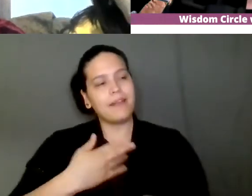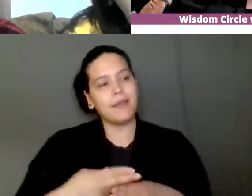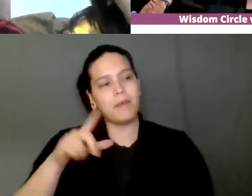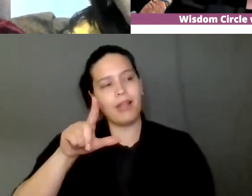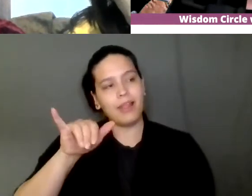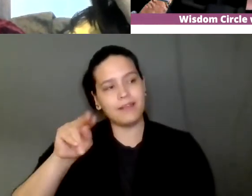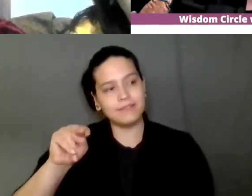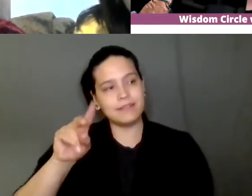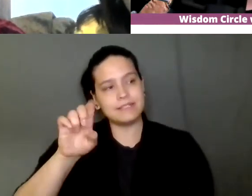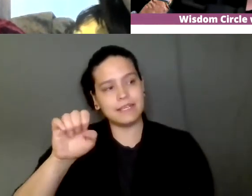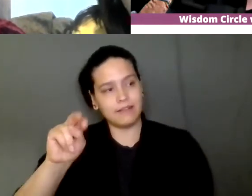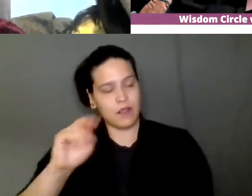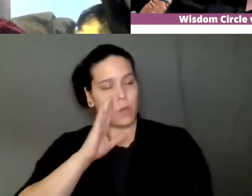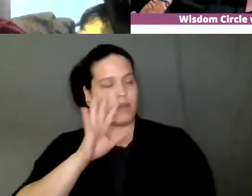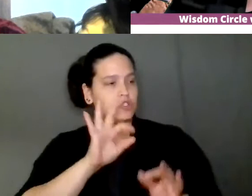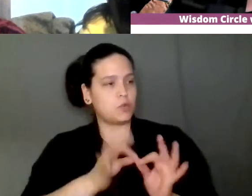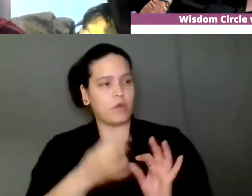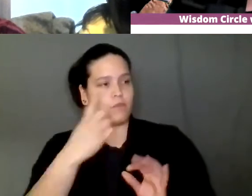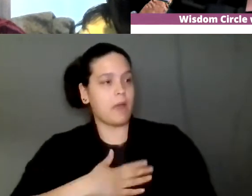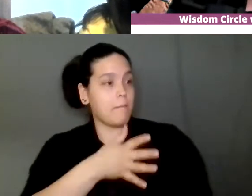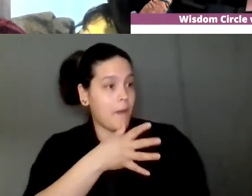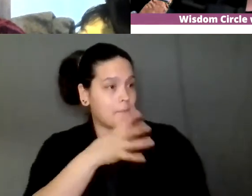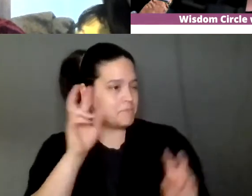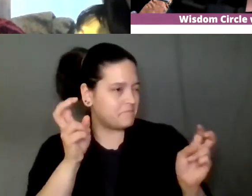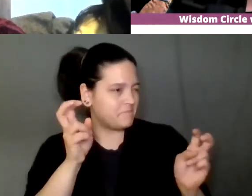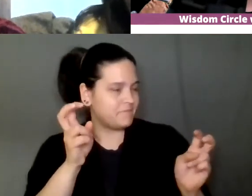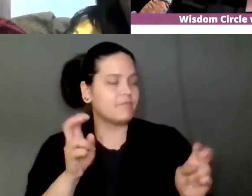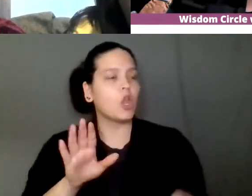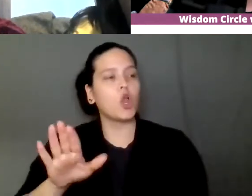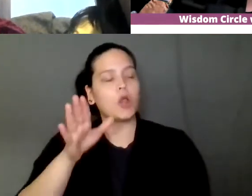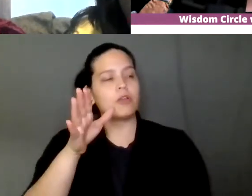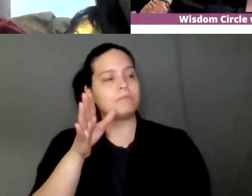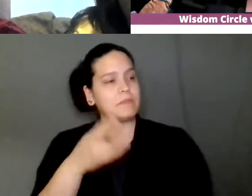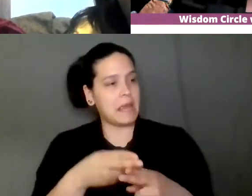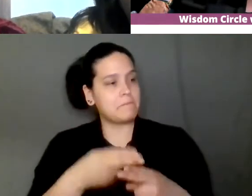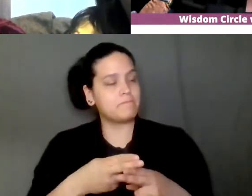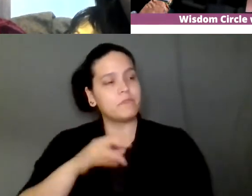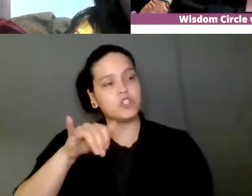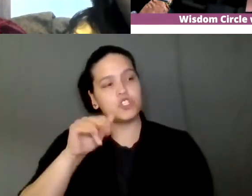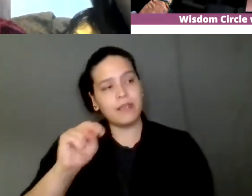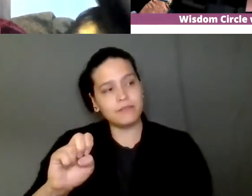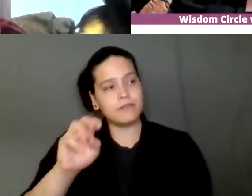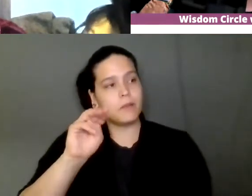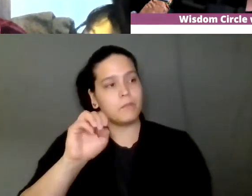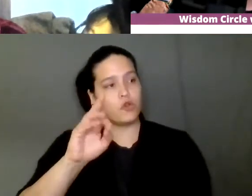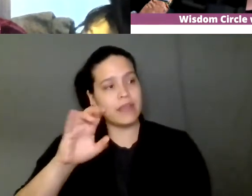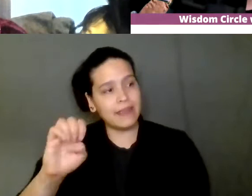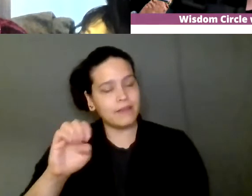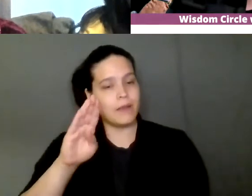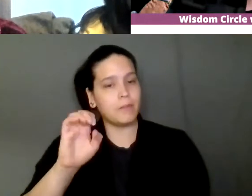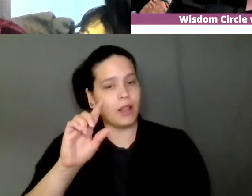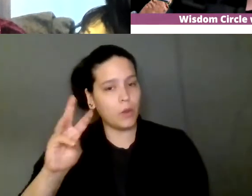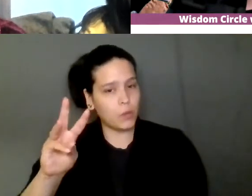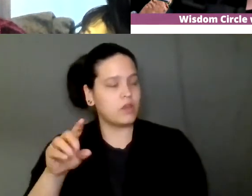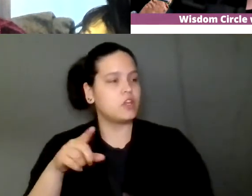My mom, her name is Jane Marie Baloo. She was born, or she's from